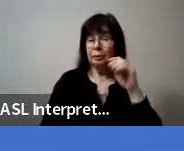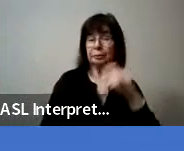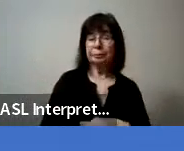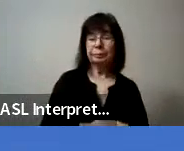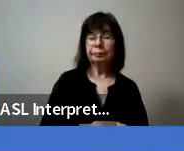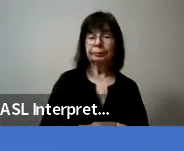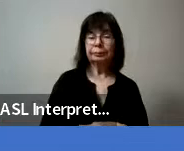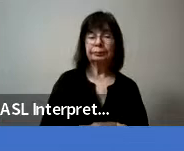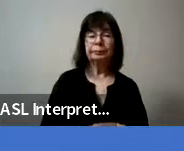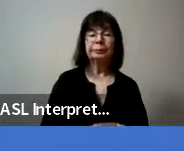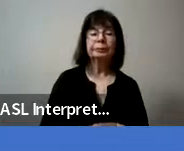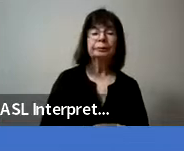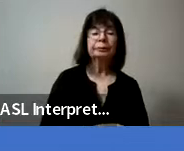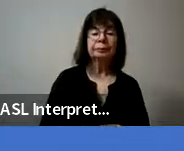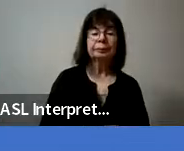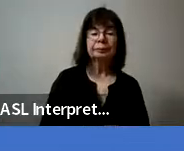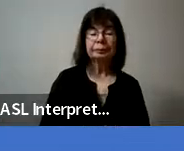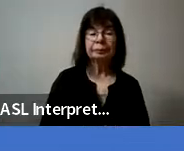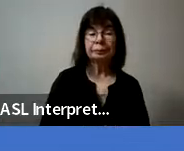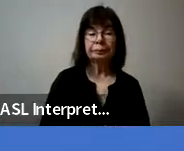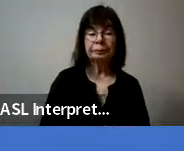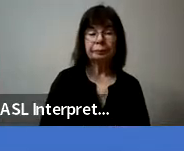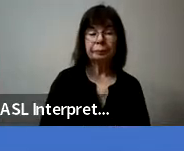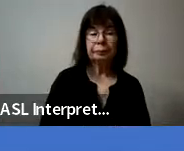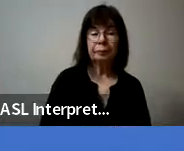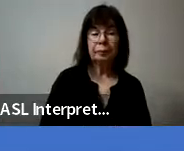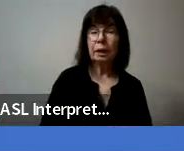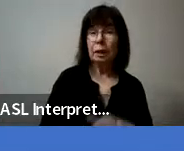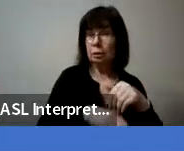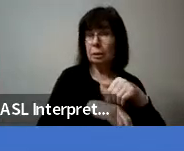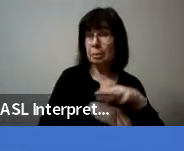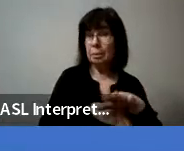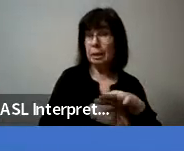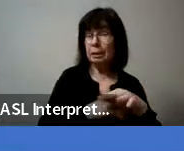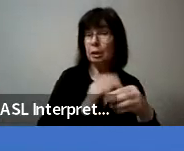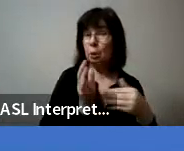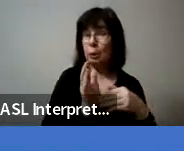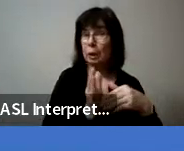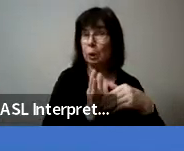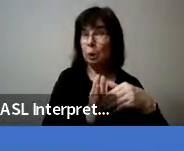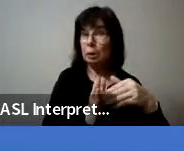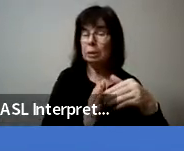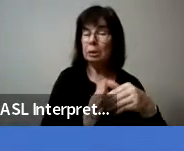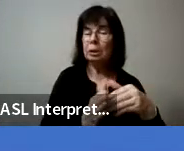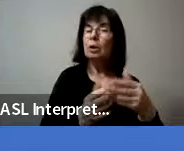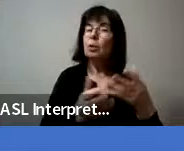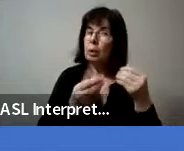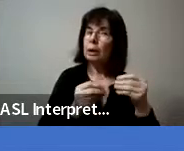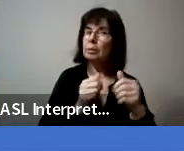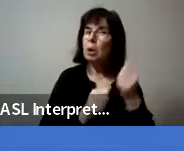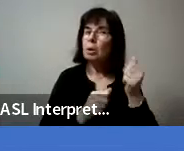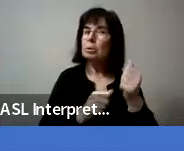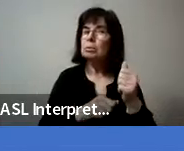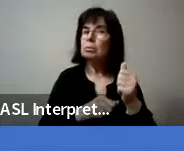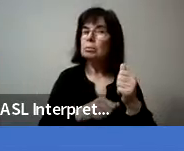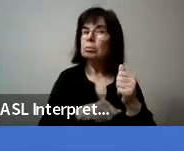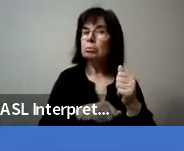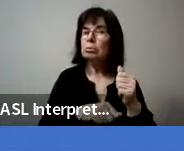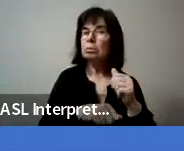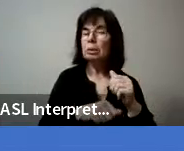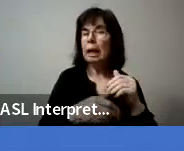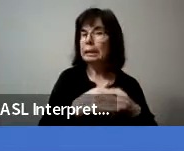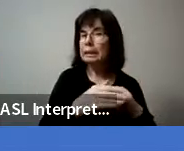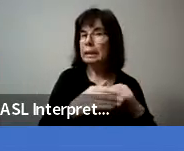And then and to submit those renewals, we're trying to make it as accessible as possible. So you have the option of submitting